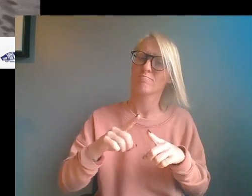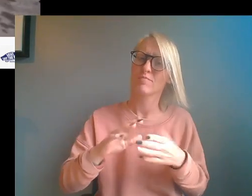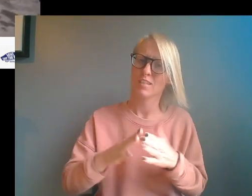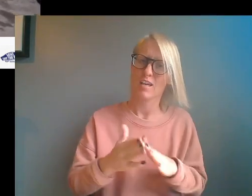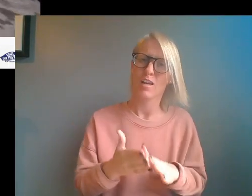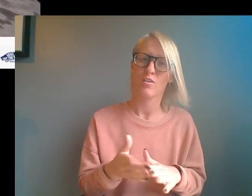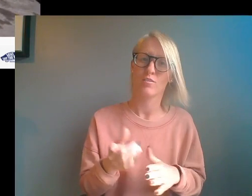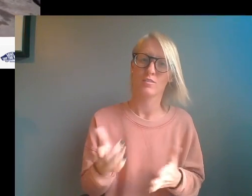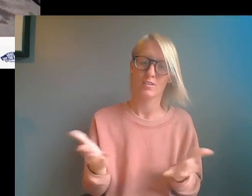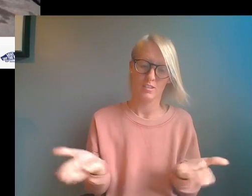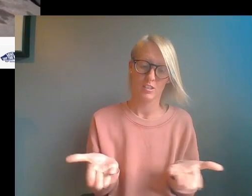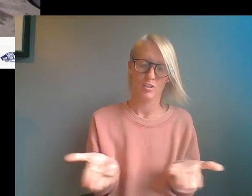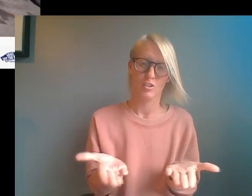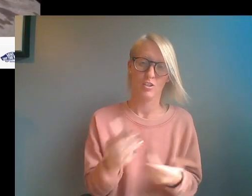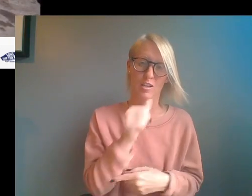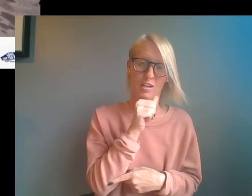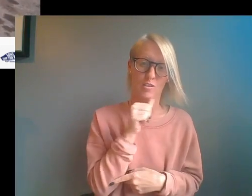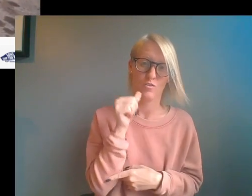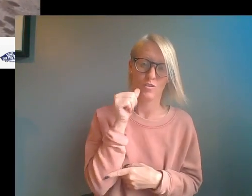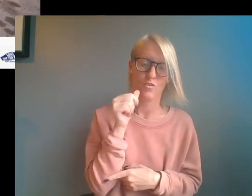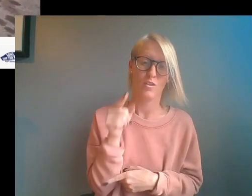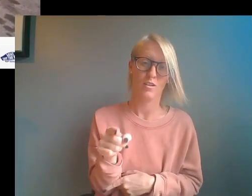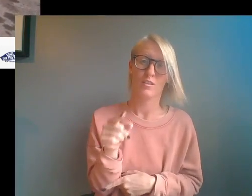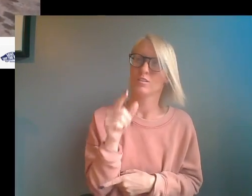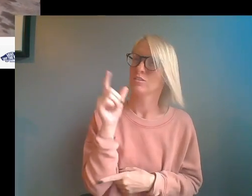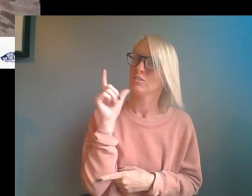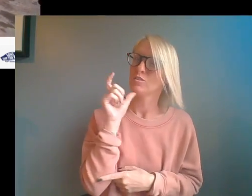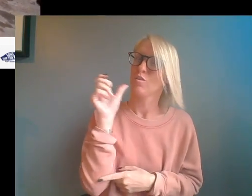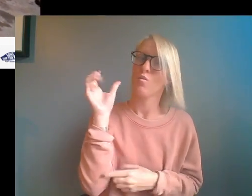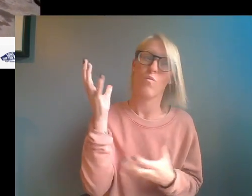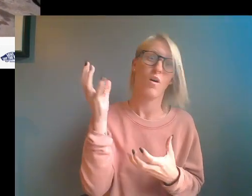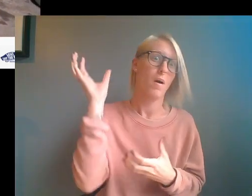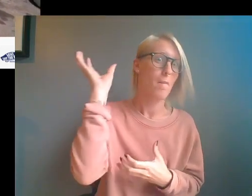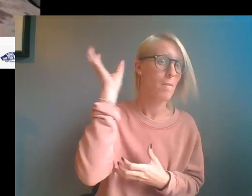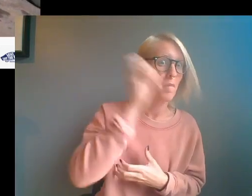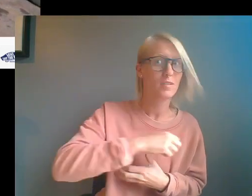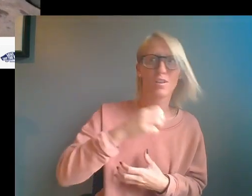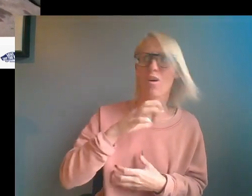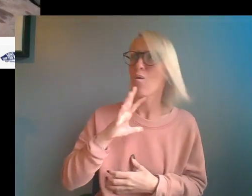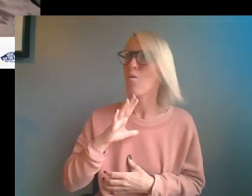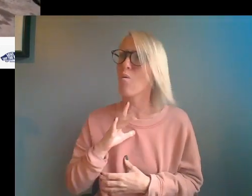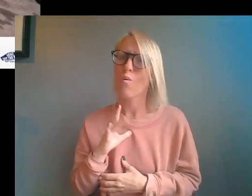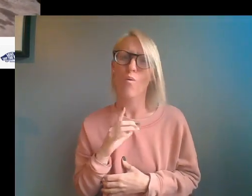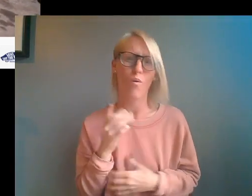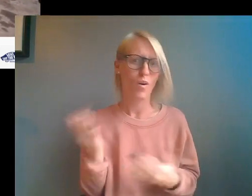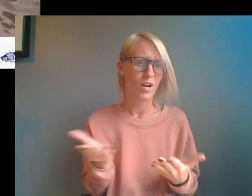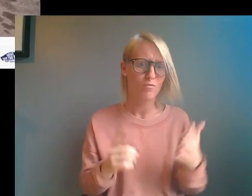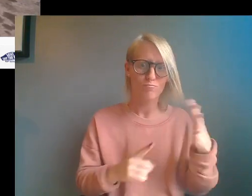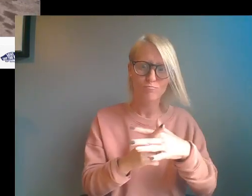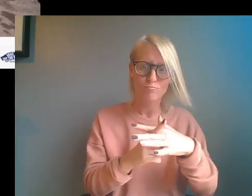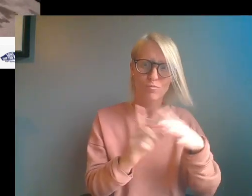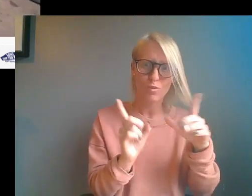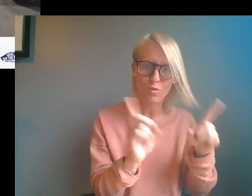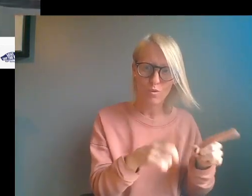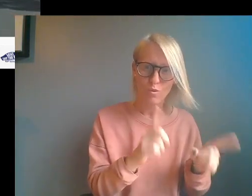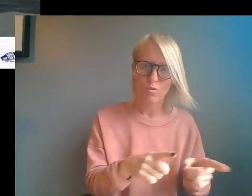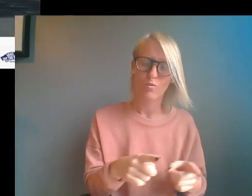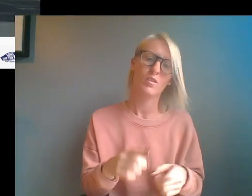We're in the town of Seligman, Arizona. This is definitely one you don't want to miss. So much cool stuff to see here, and it was the town that Cars was based off of.